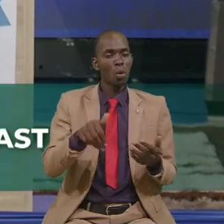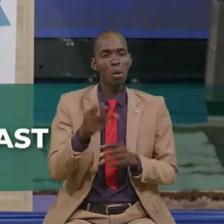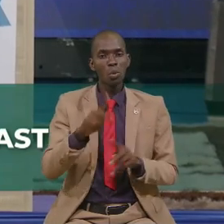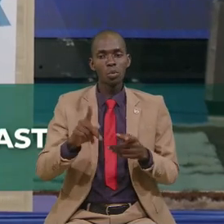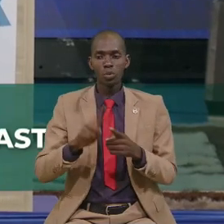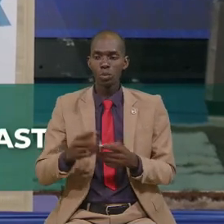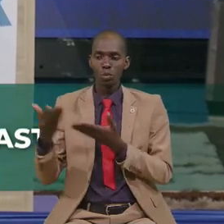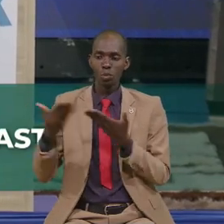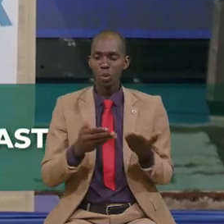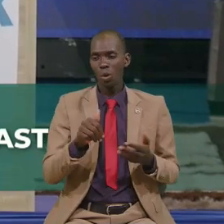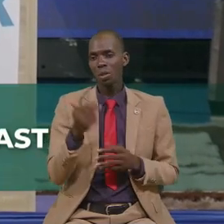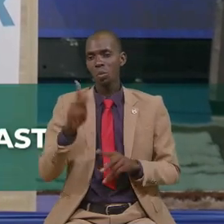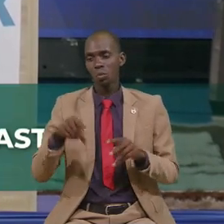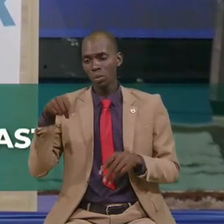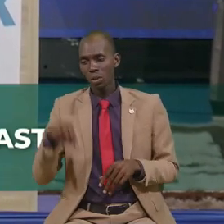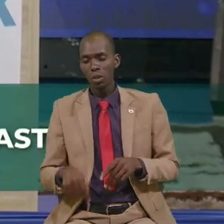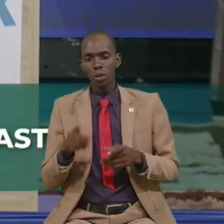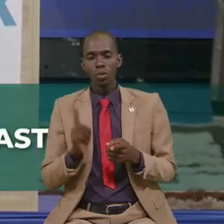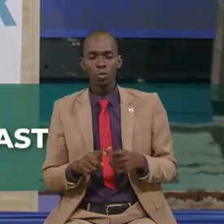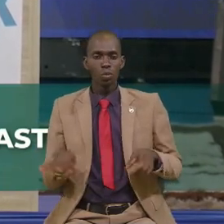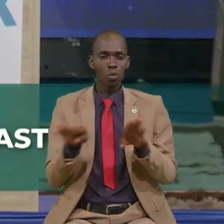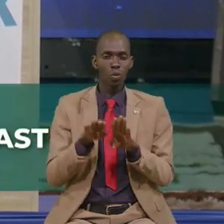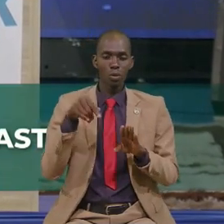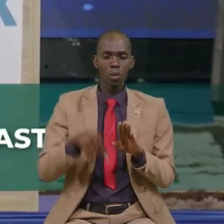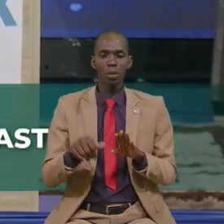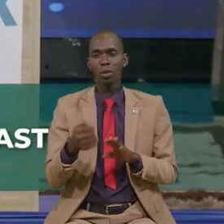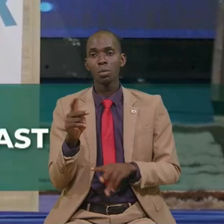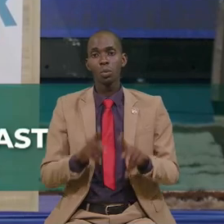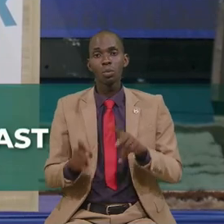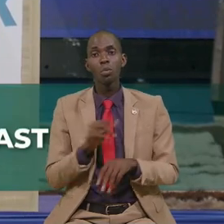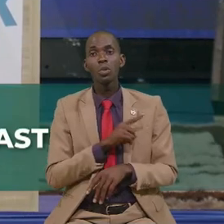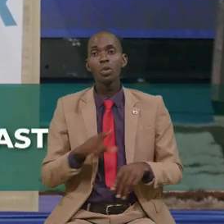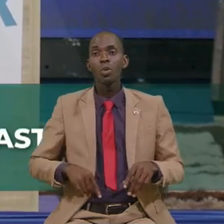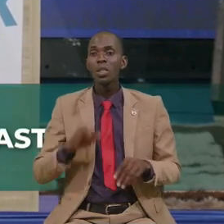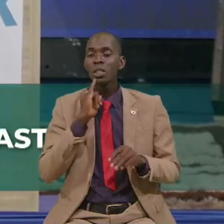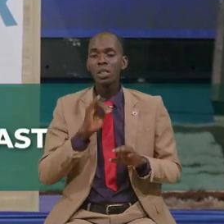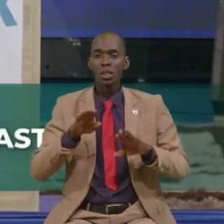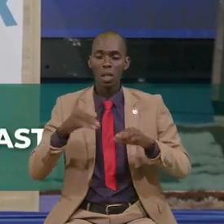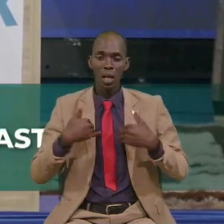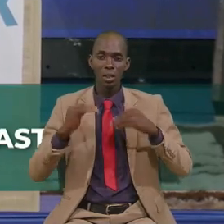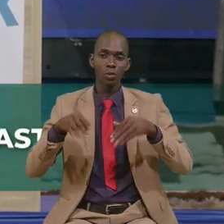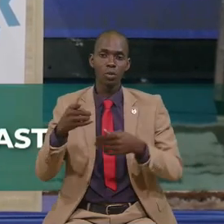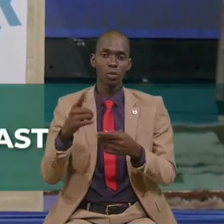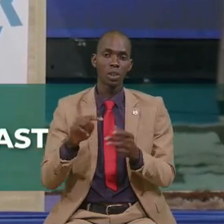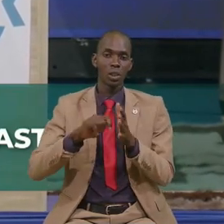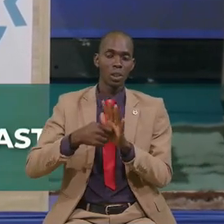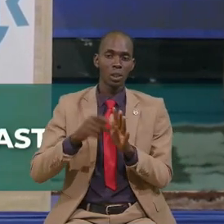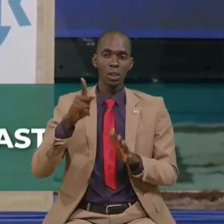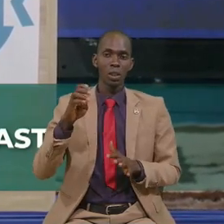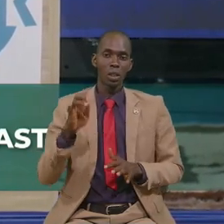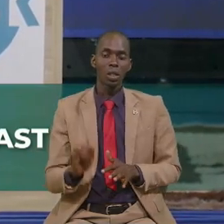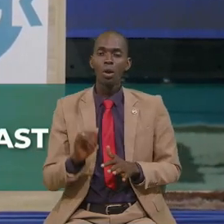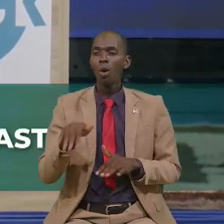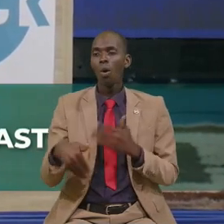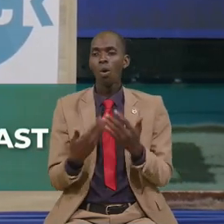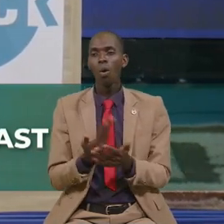them and to bottle them up. The Lord is putting the key into your hand. All the people that are depressed